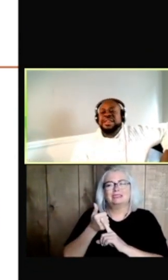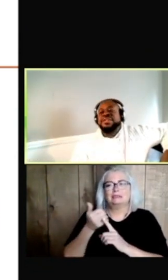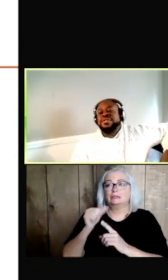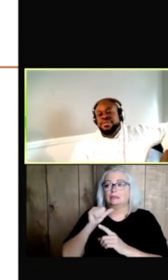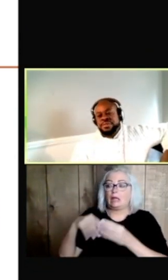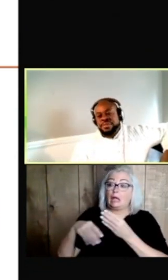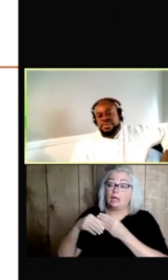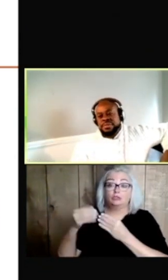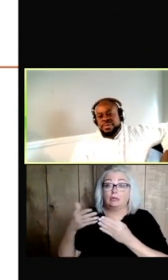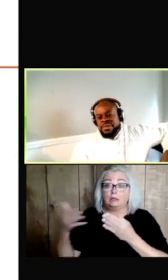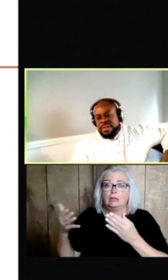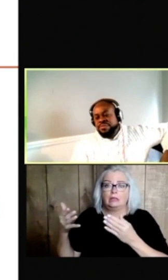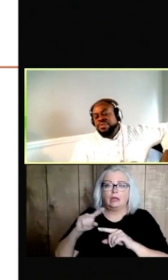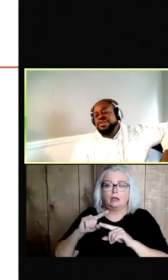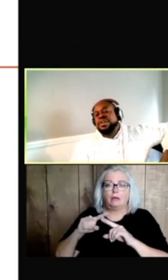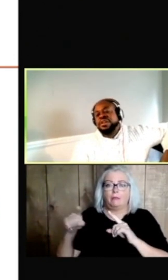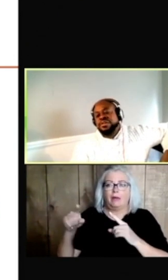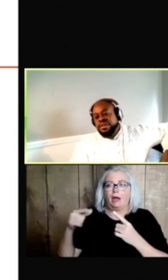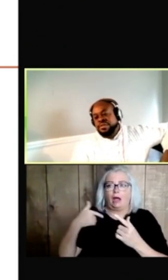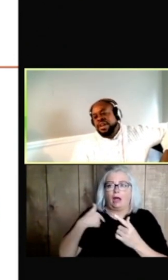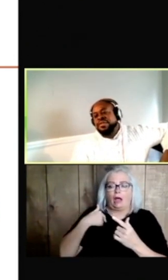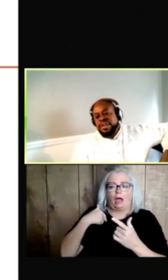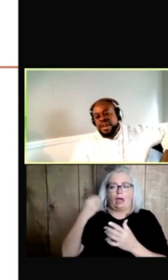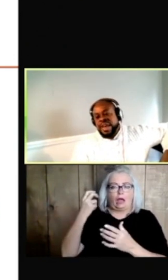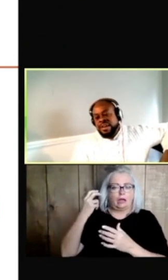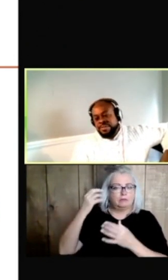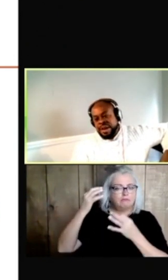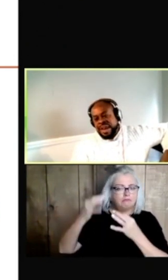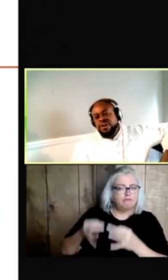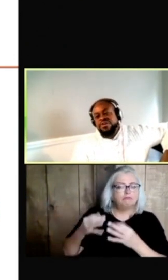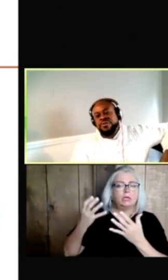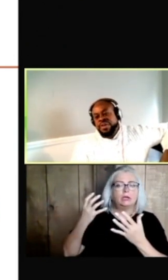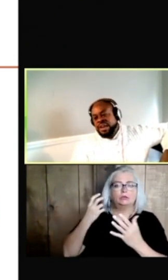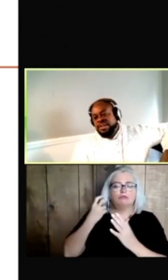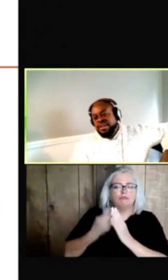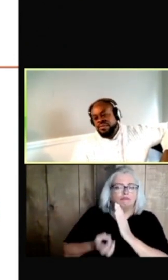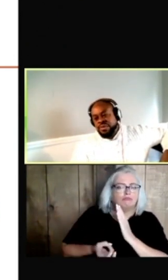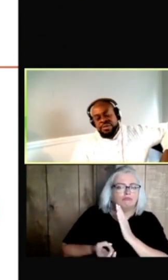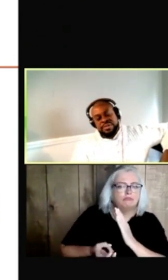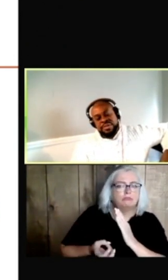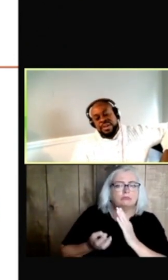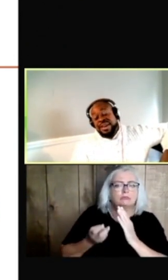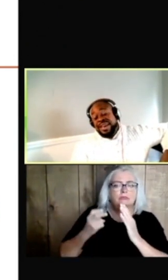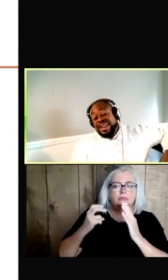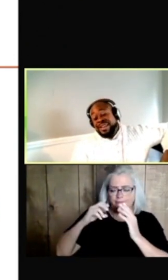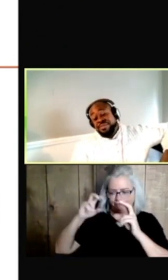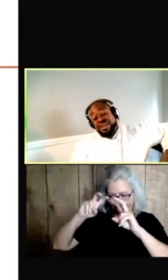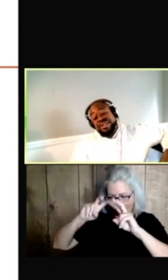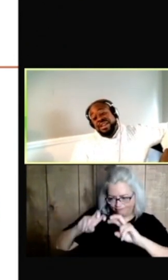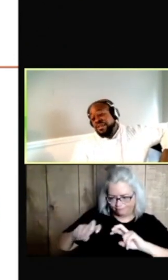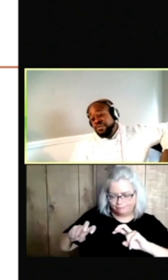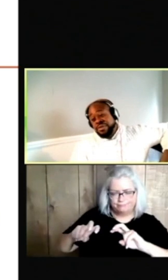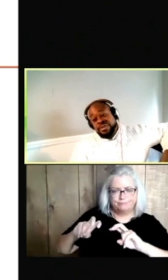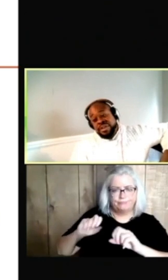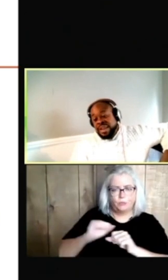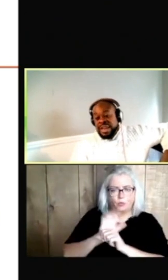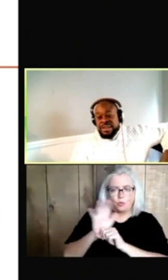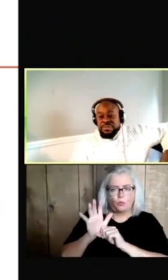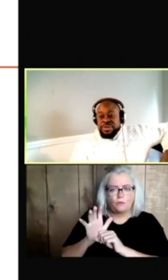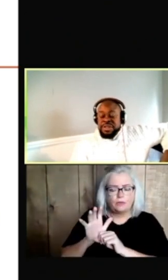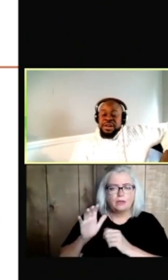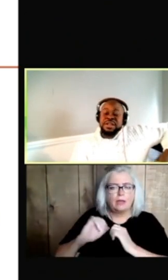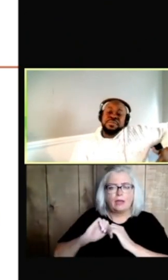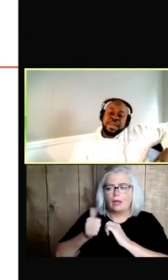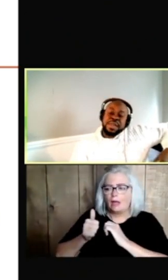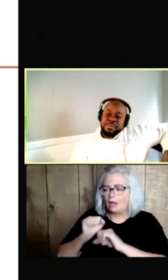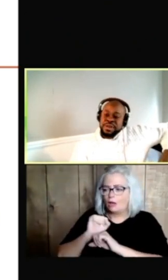to lean into this particular curiosity I had about how COVID-19 works, and especially how it works in